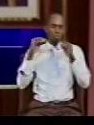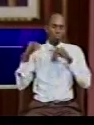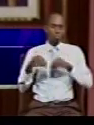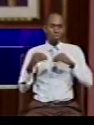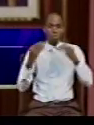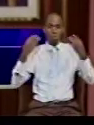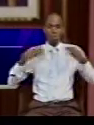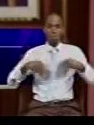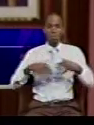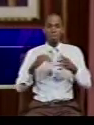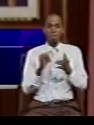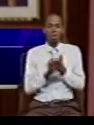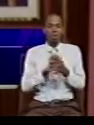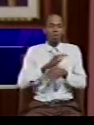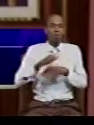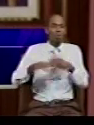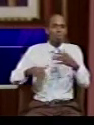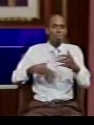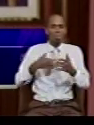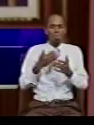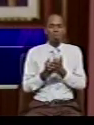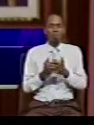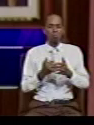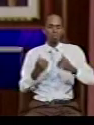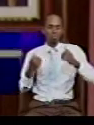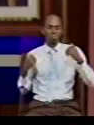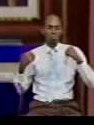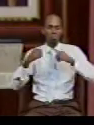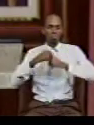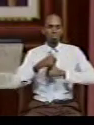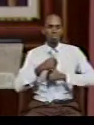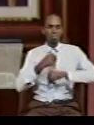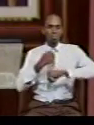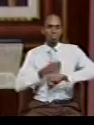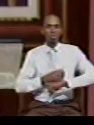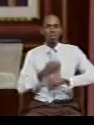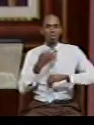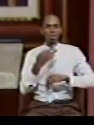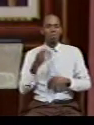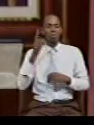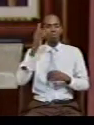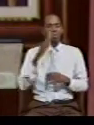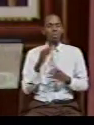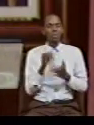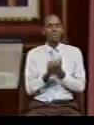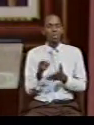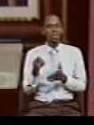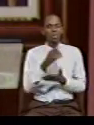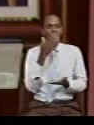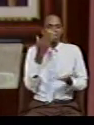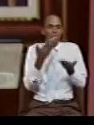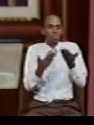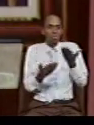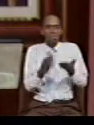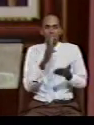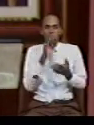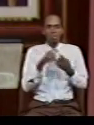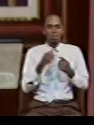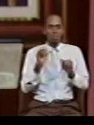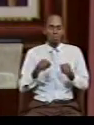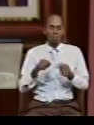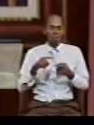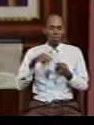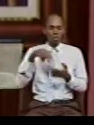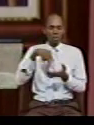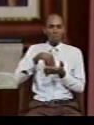of God, that ye may be able to stand against the wiles of the devil you